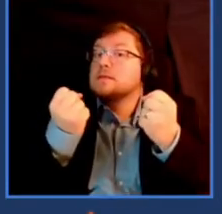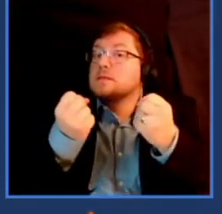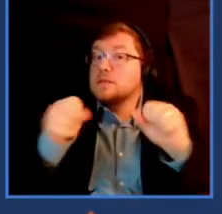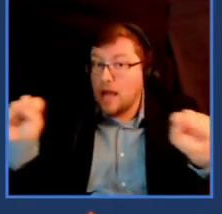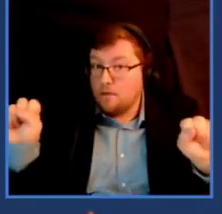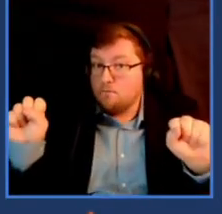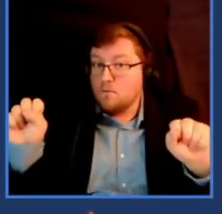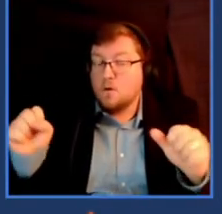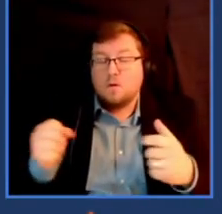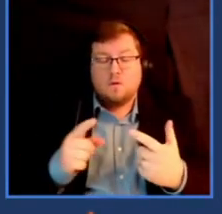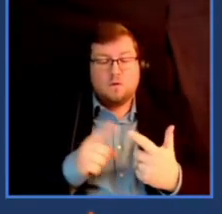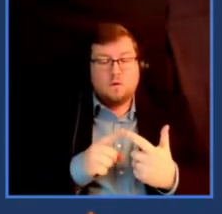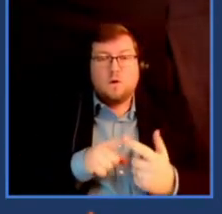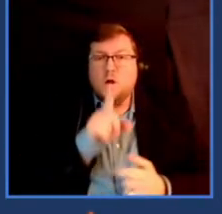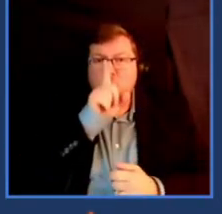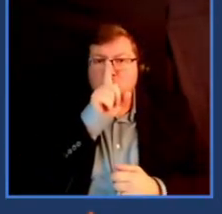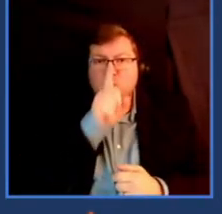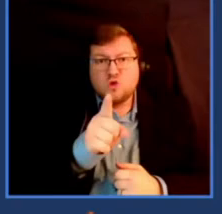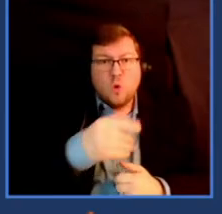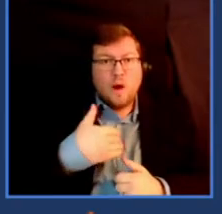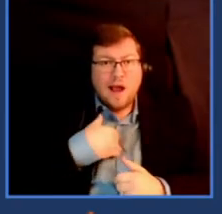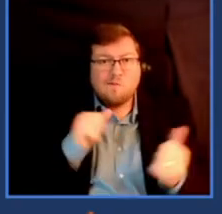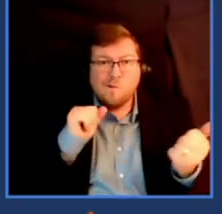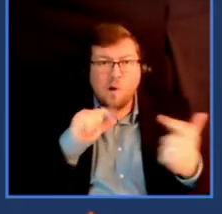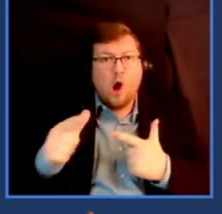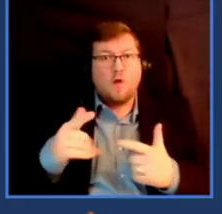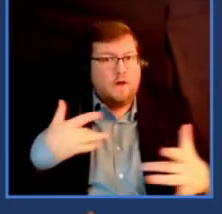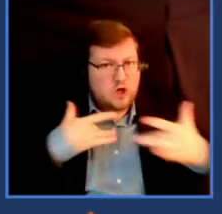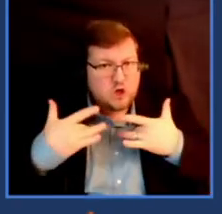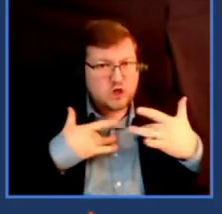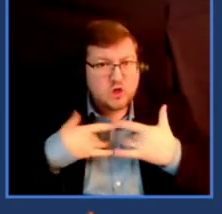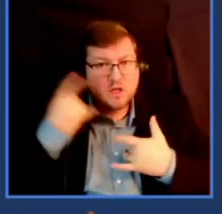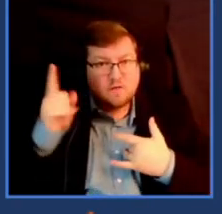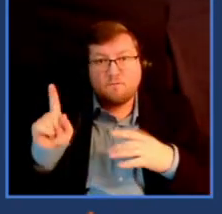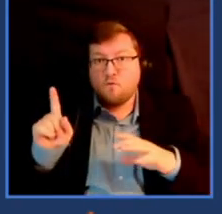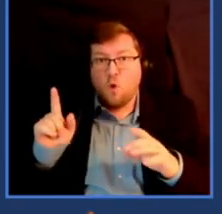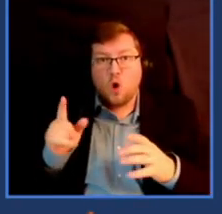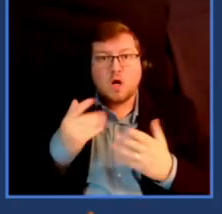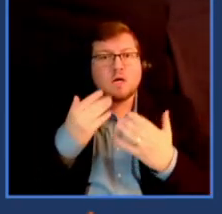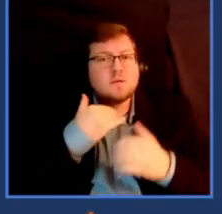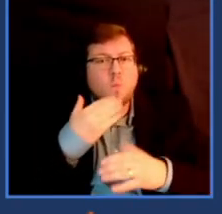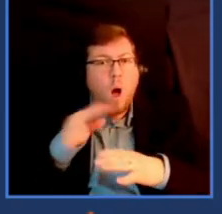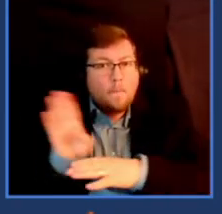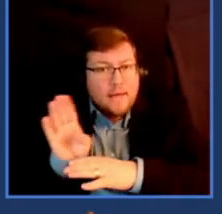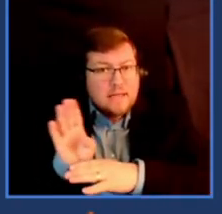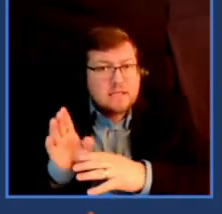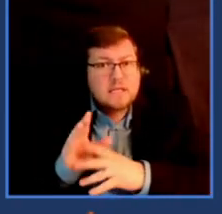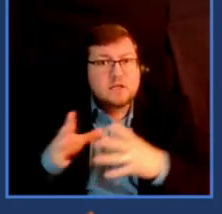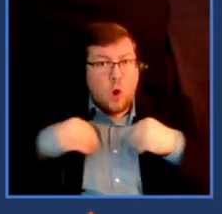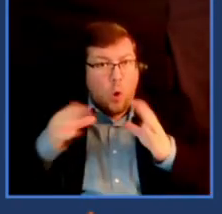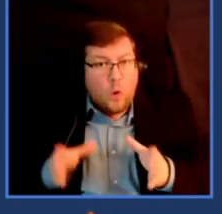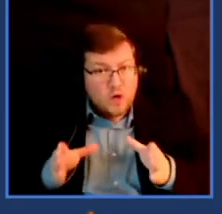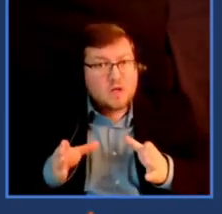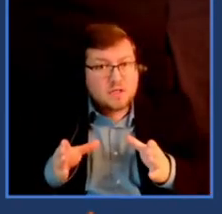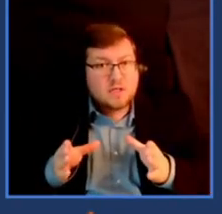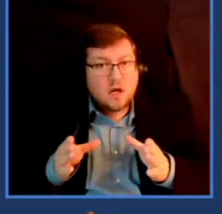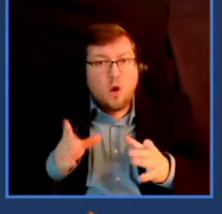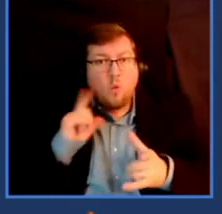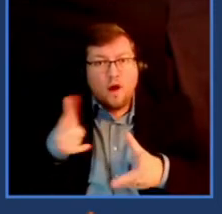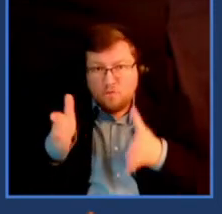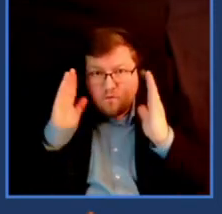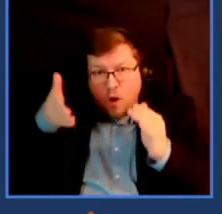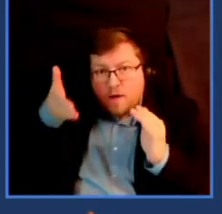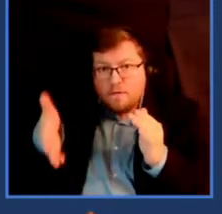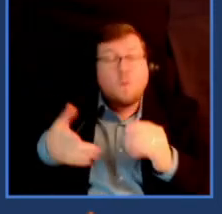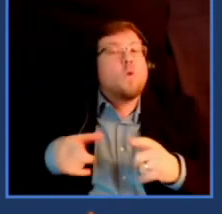sure that we center the concerns of small business owners. We've got work to do. And in the midst of the